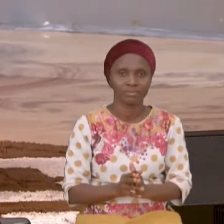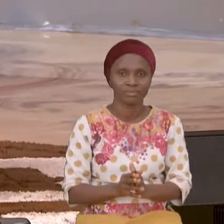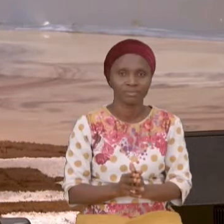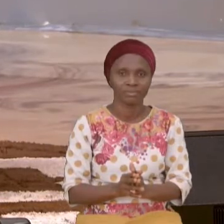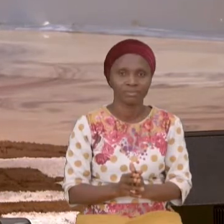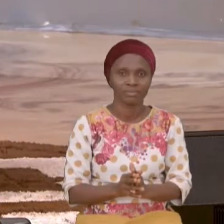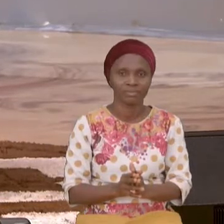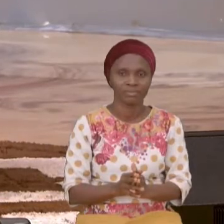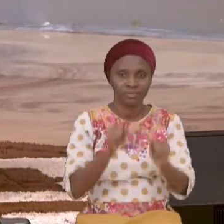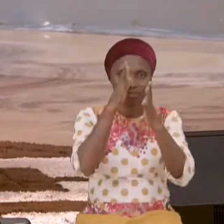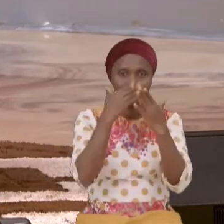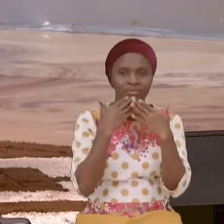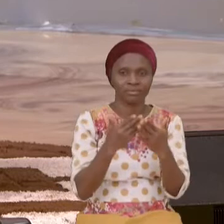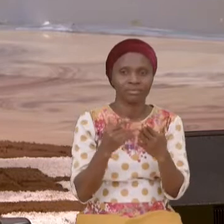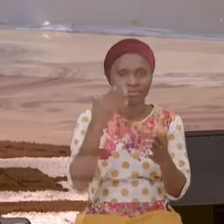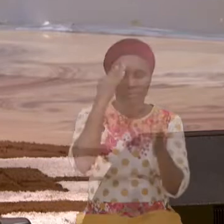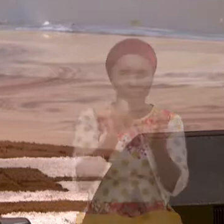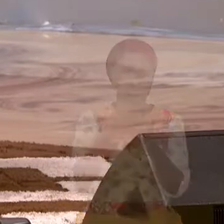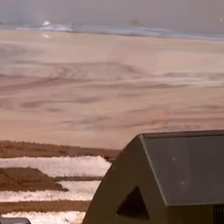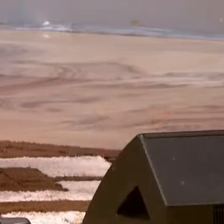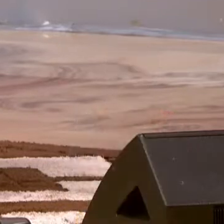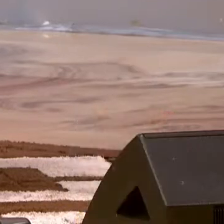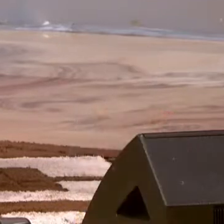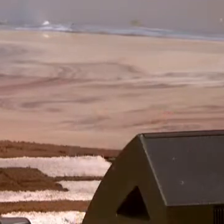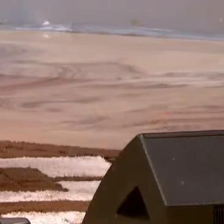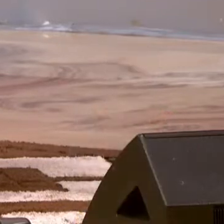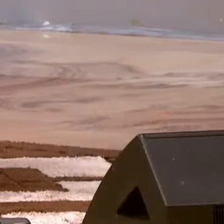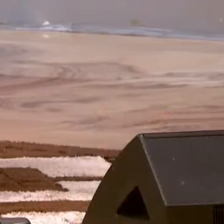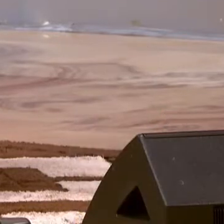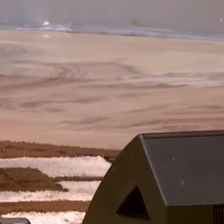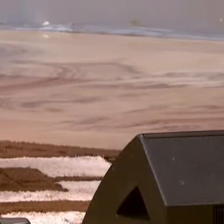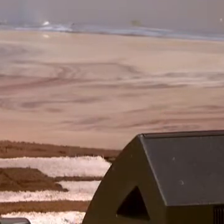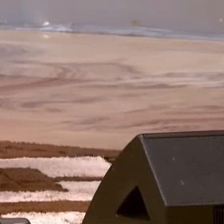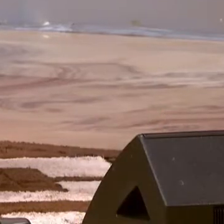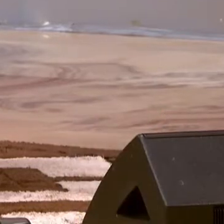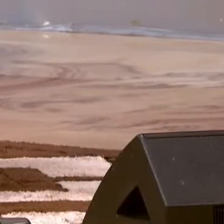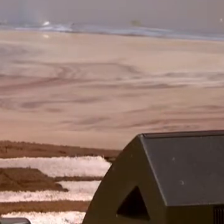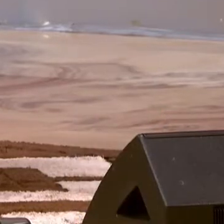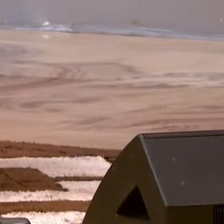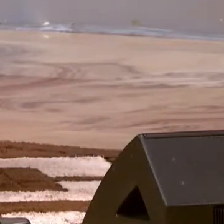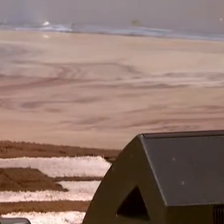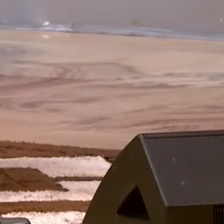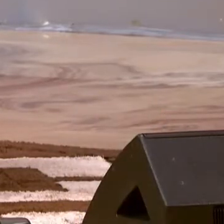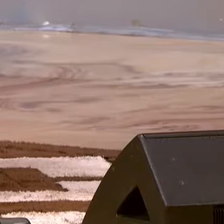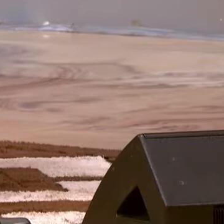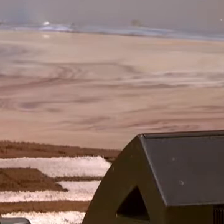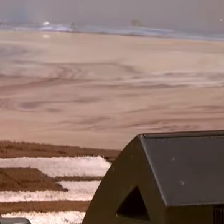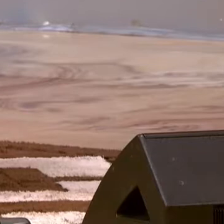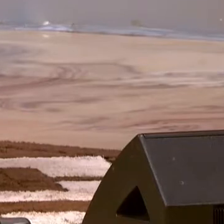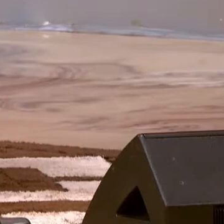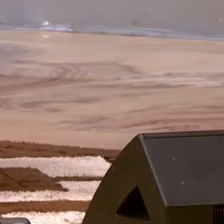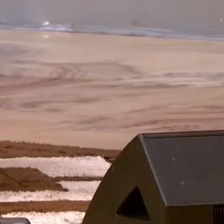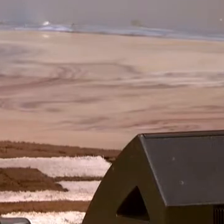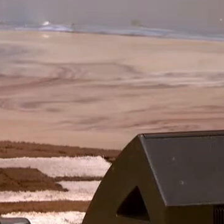word gives light, and it gives power, gives strength, and leads us to pray so that